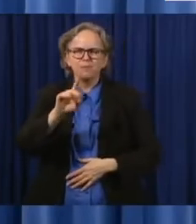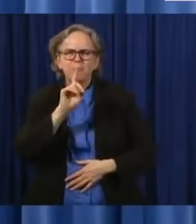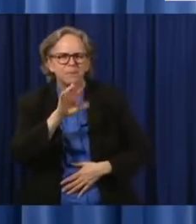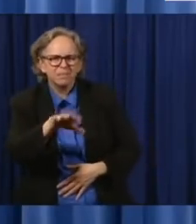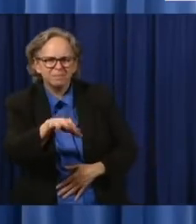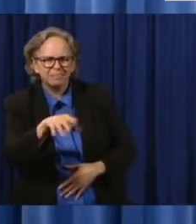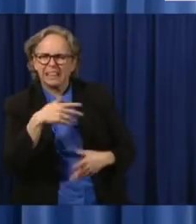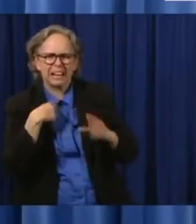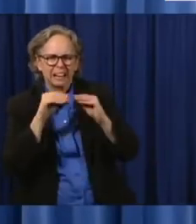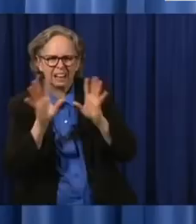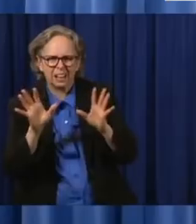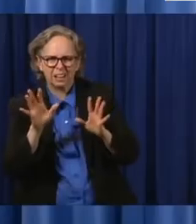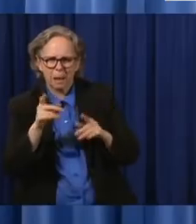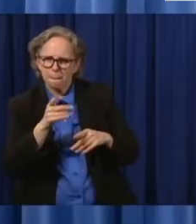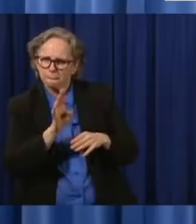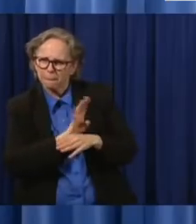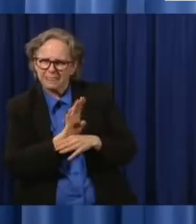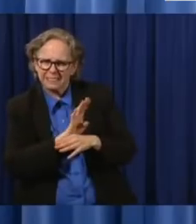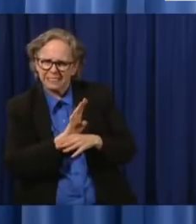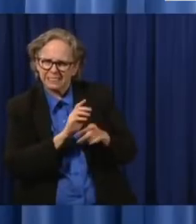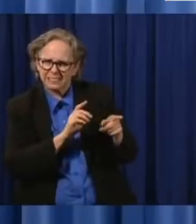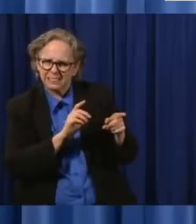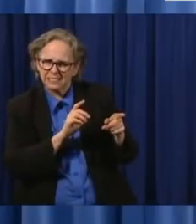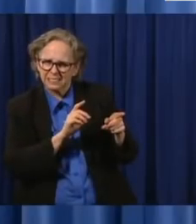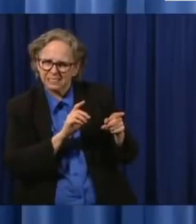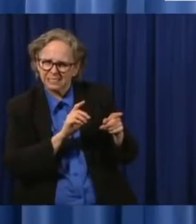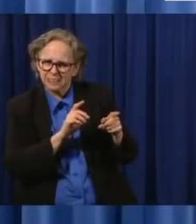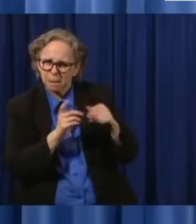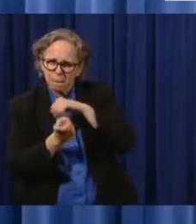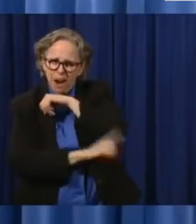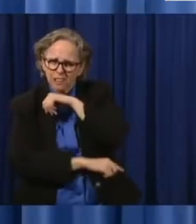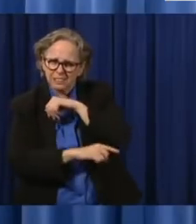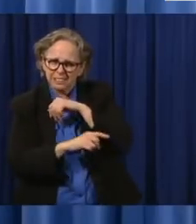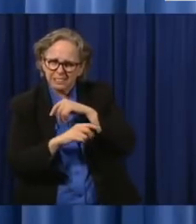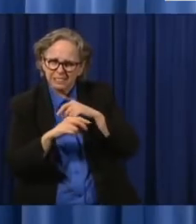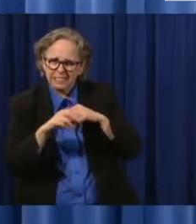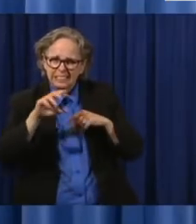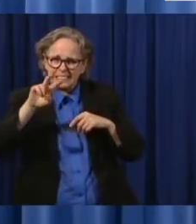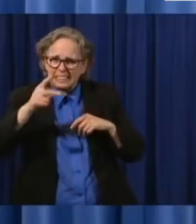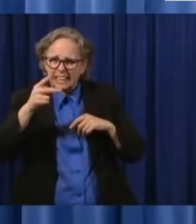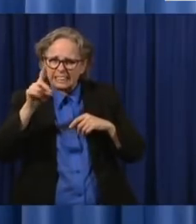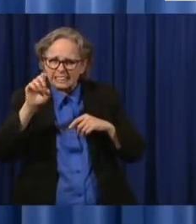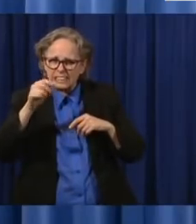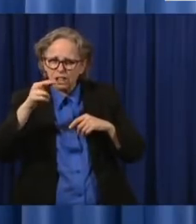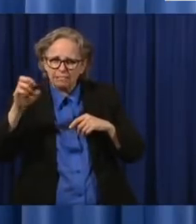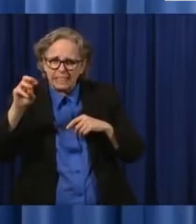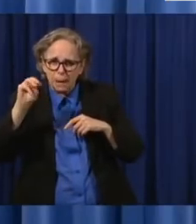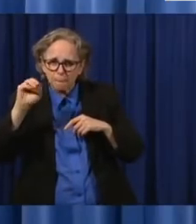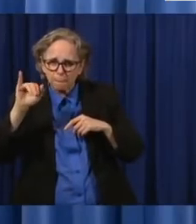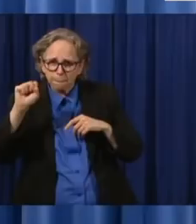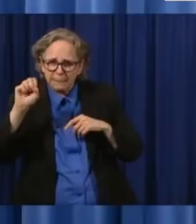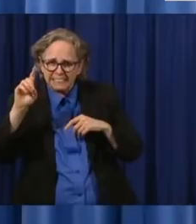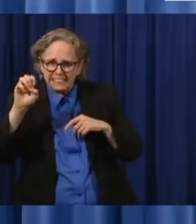business aspect of it punishable, second-degree misdemeanor, and the rest of it's not? Is that what you're saying?